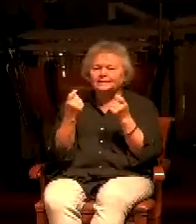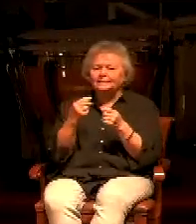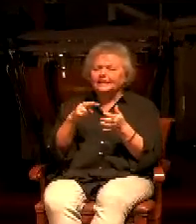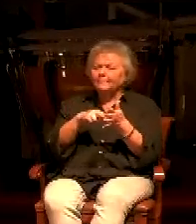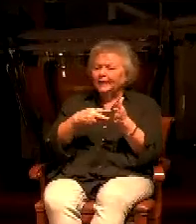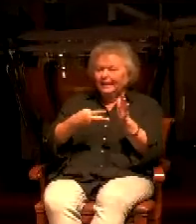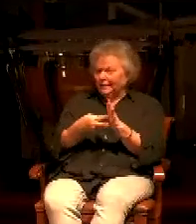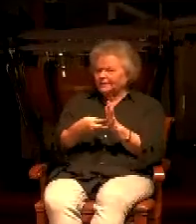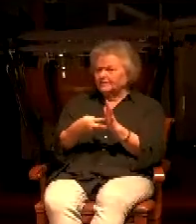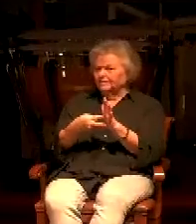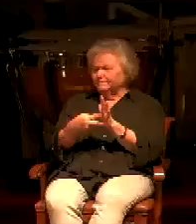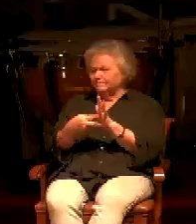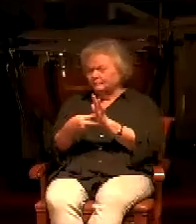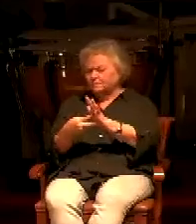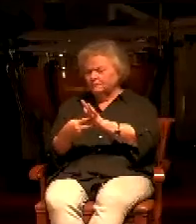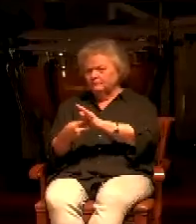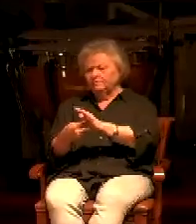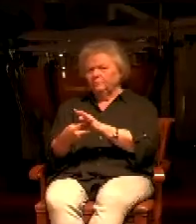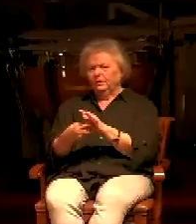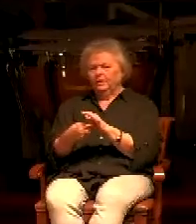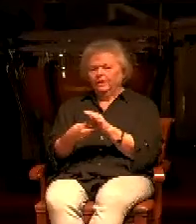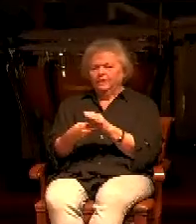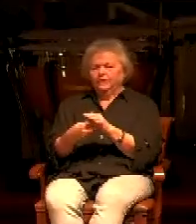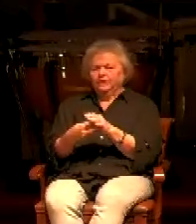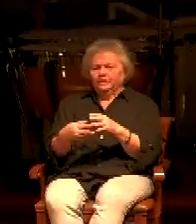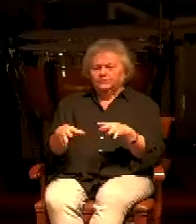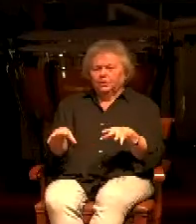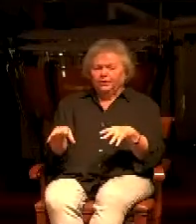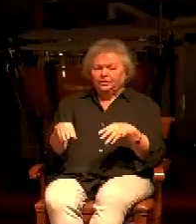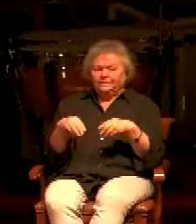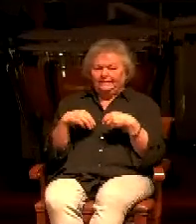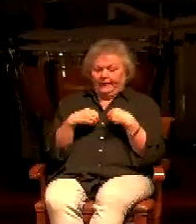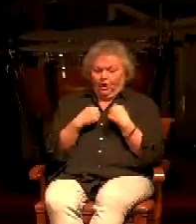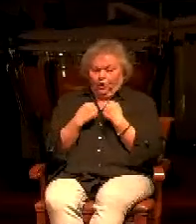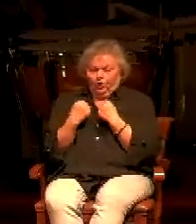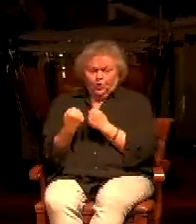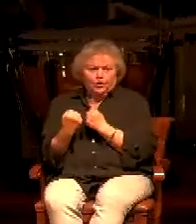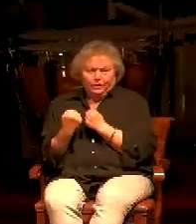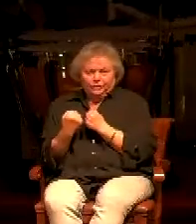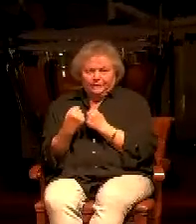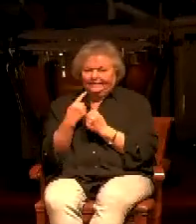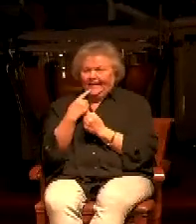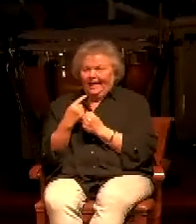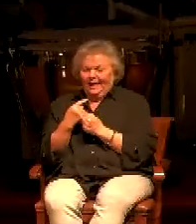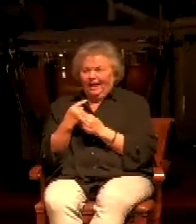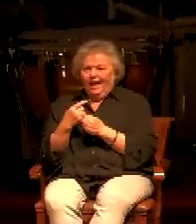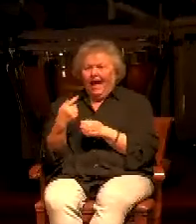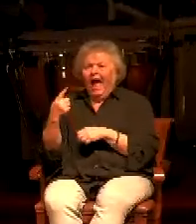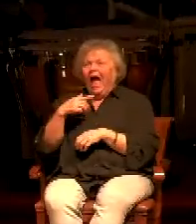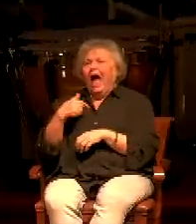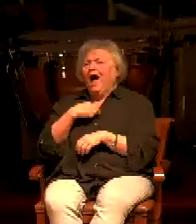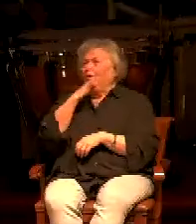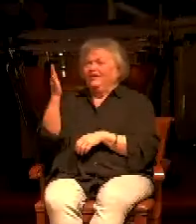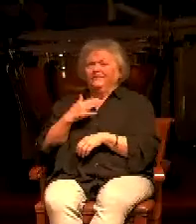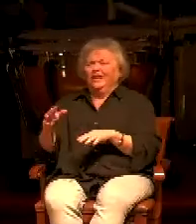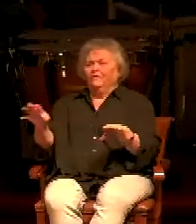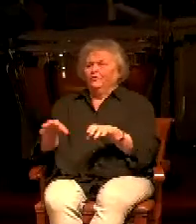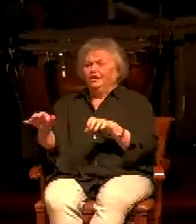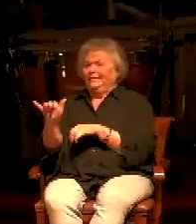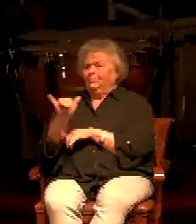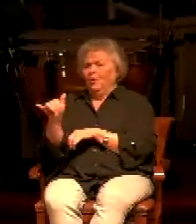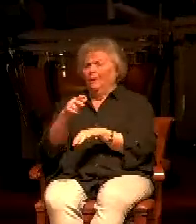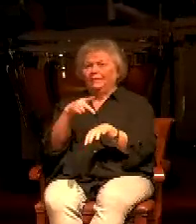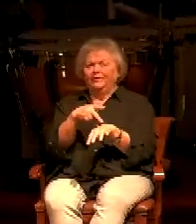we gather up all of our courage in this room and say, "Boy, Peter blew it, we wouldn't have done it," brother and sister, we do it all day long, every